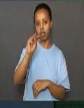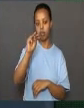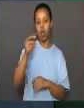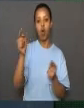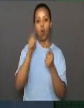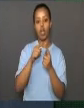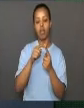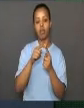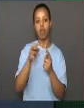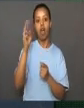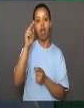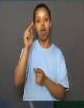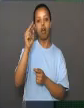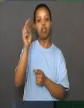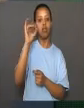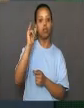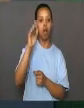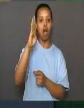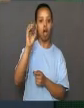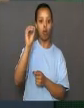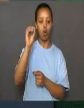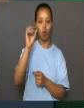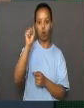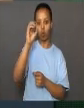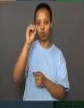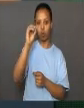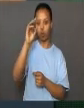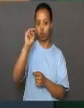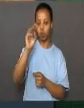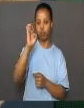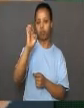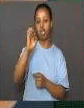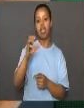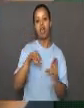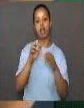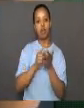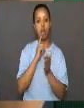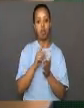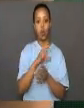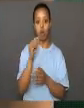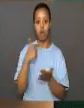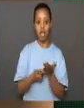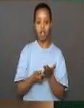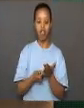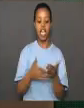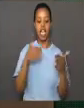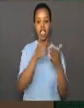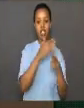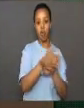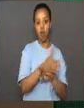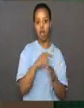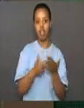Once the mRNA and the tRNA reach the ribosome,